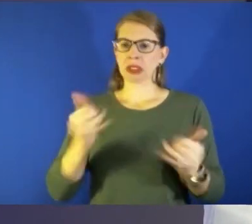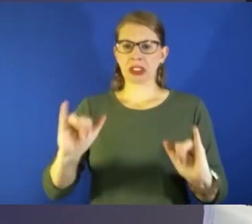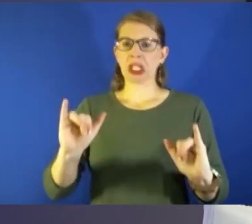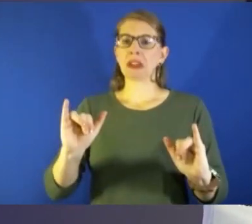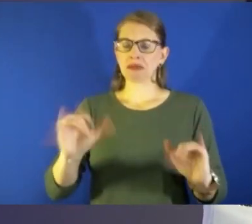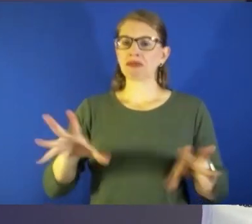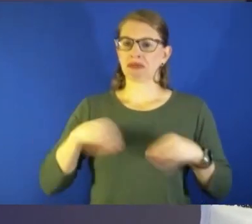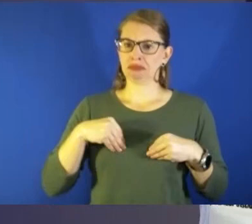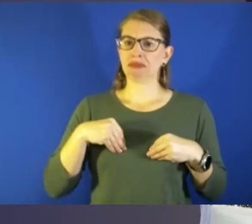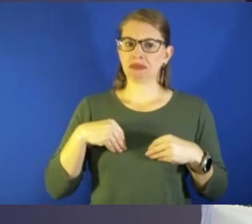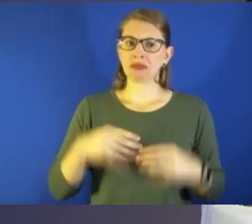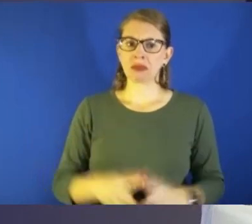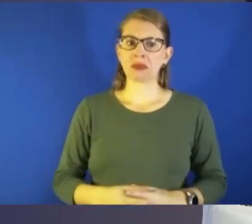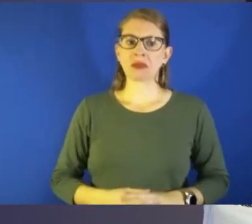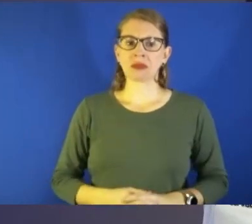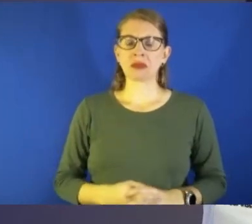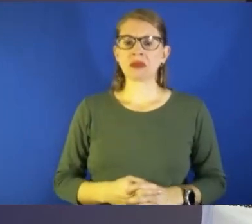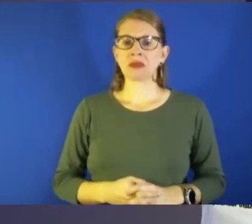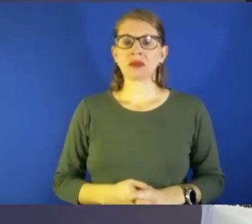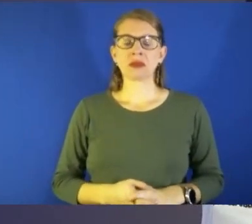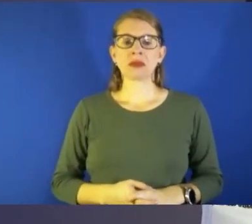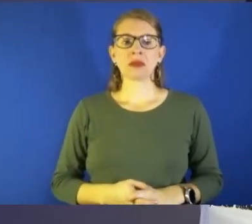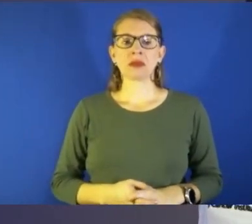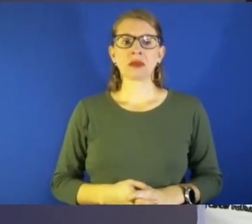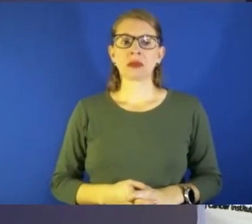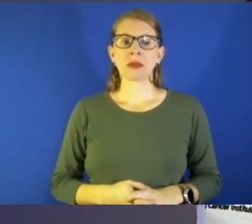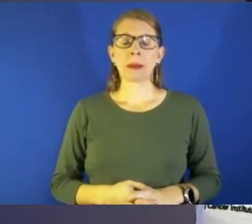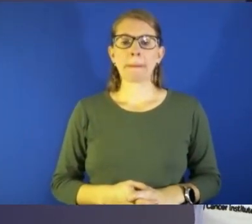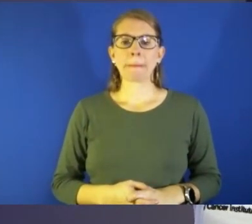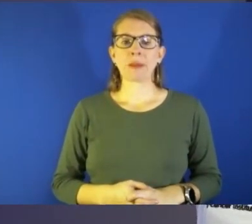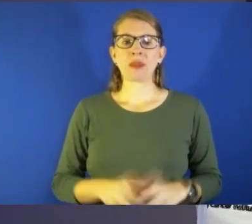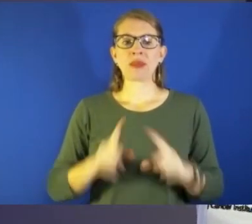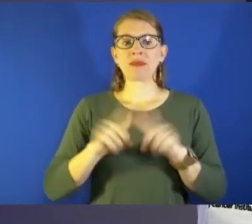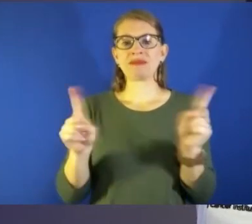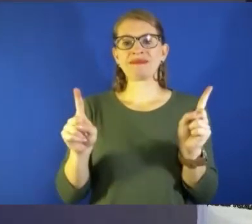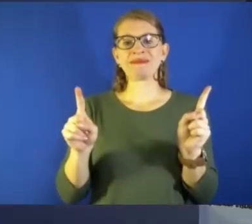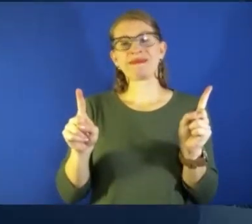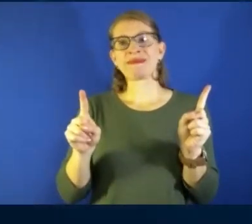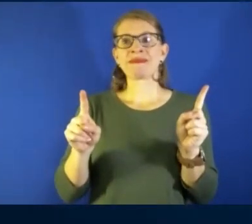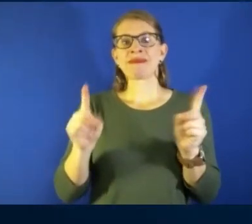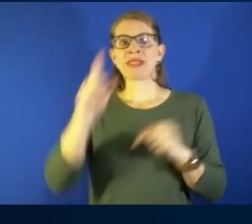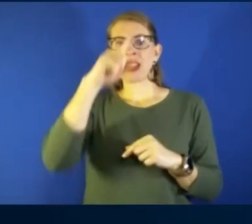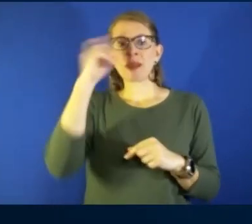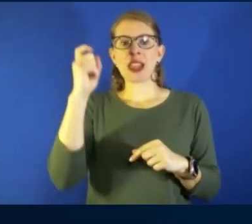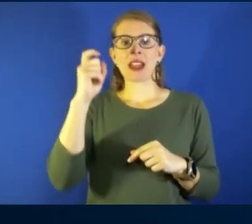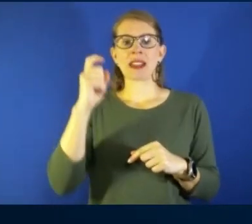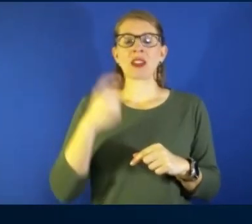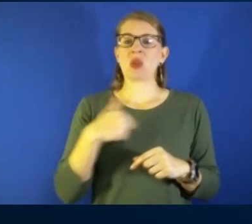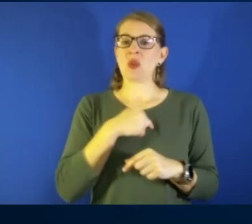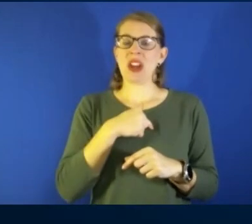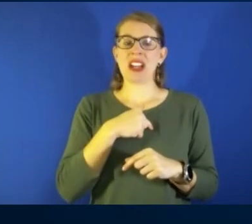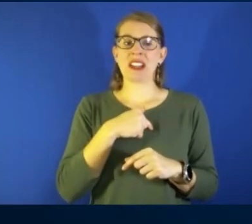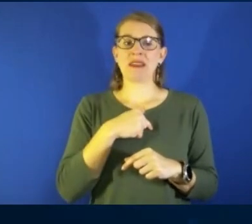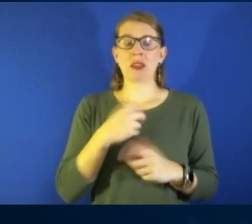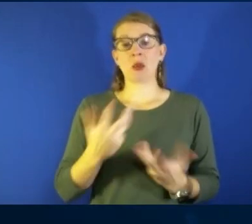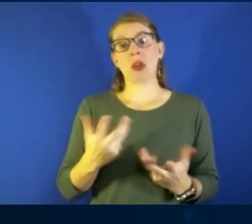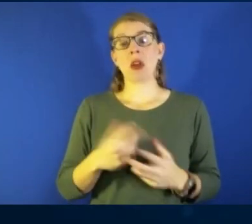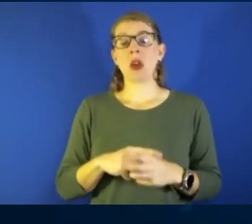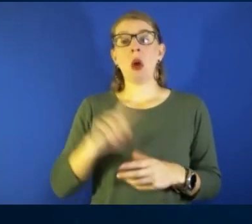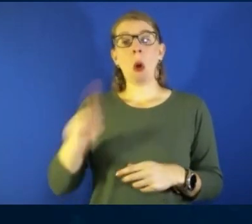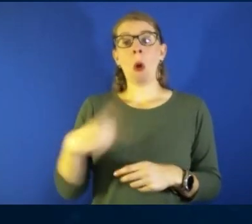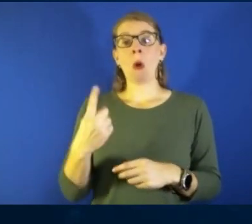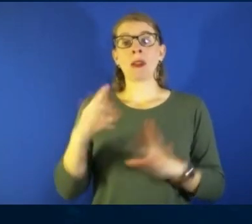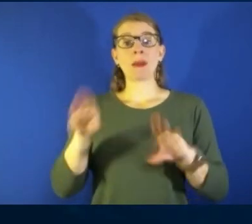and standard of care. But because we are one of the only we are the only provider